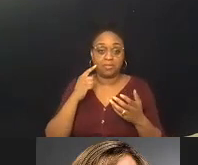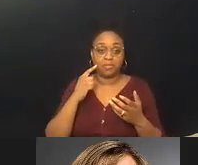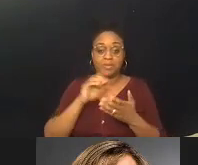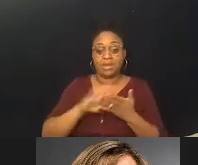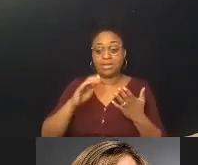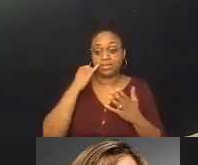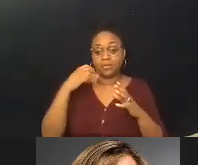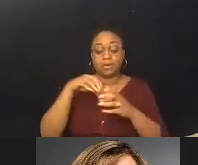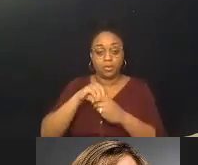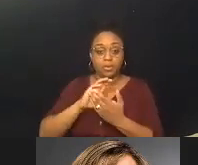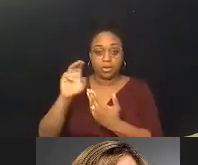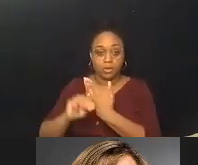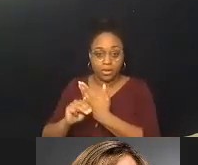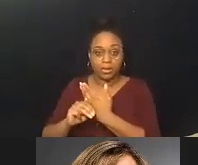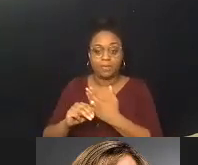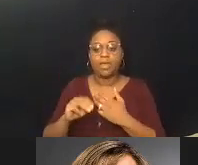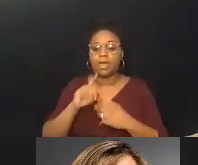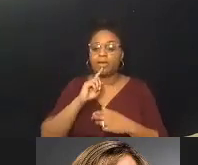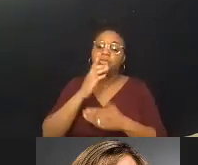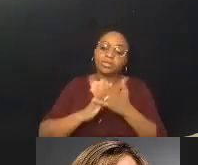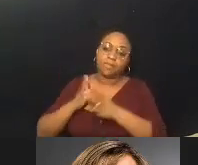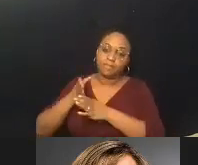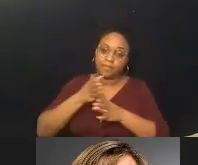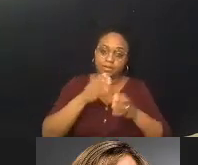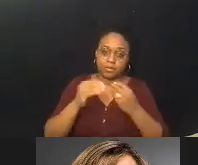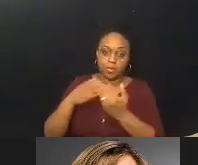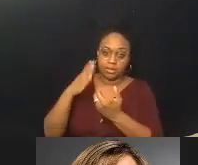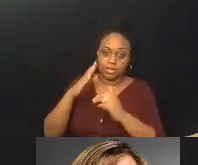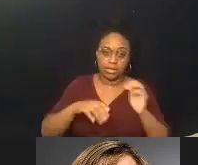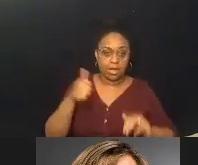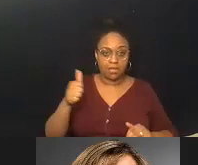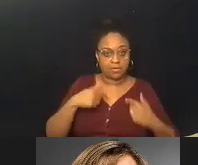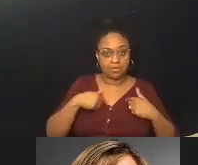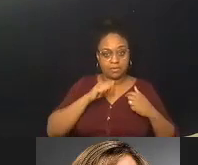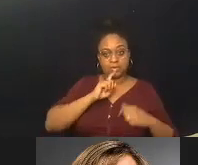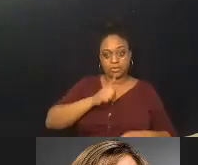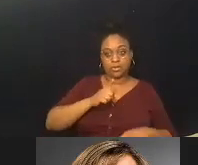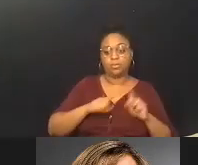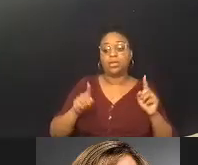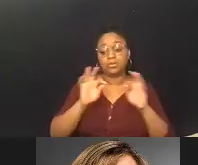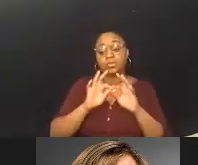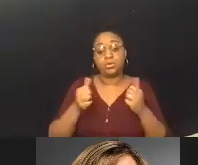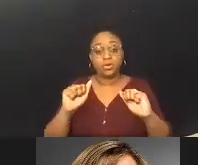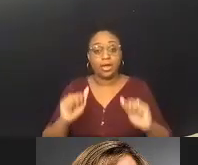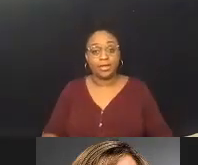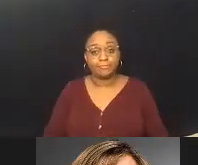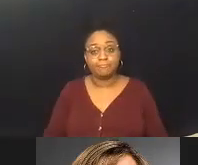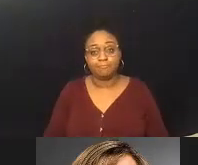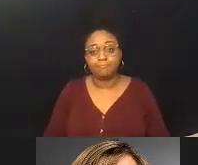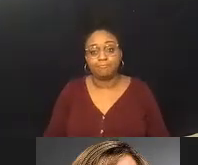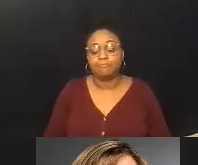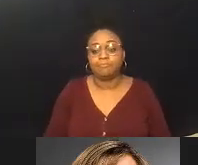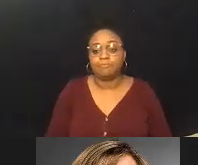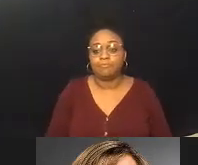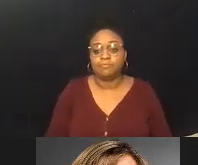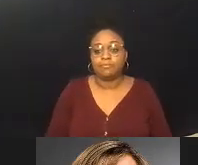probably easier in some fields than others. I don't know, but I think it's worth giving it a shot.